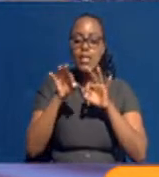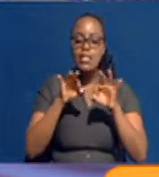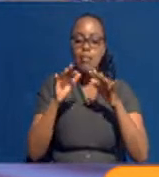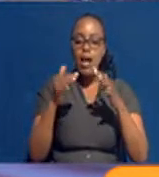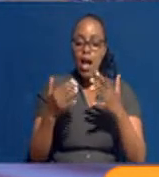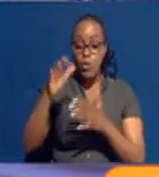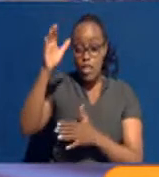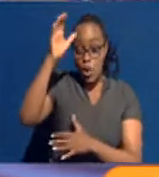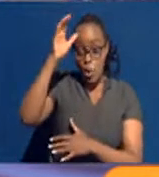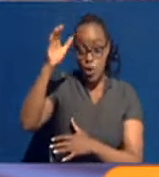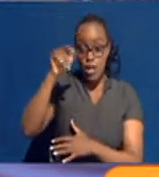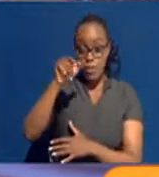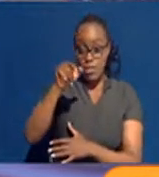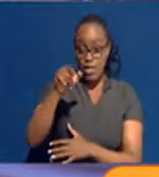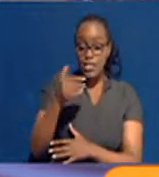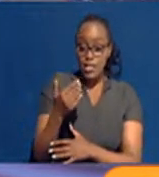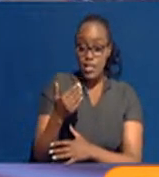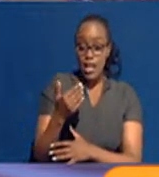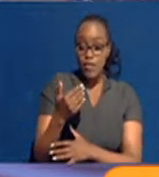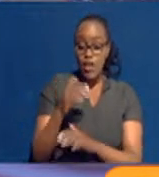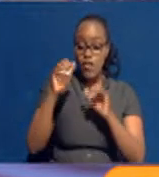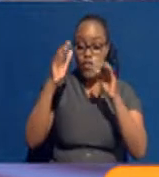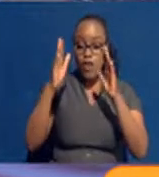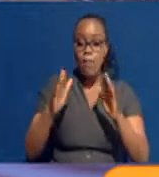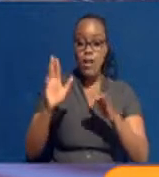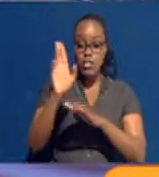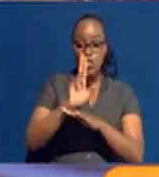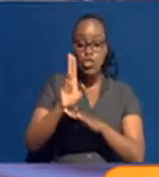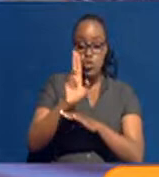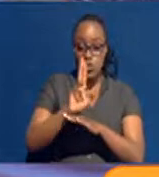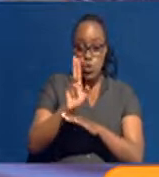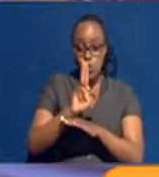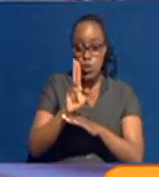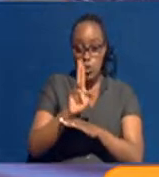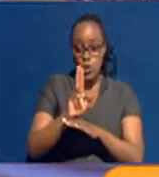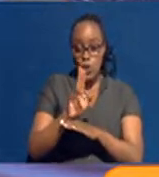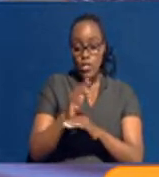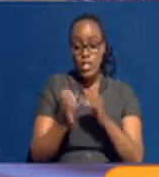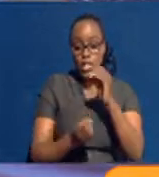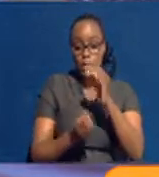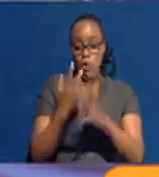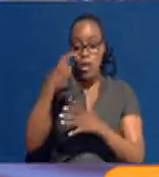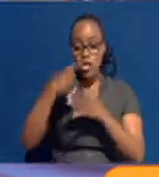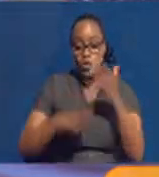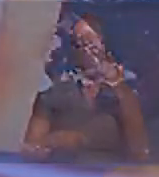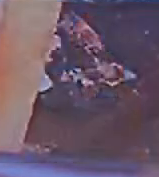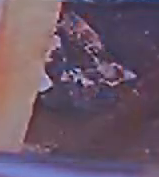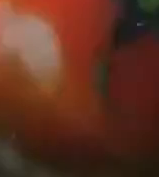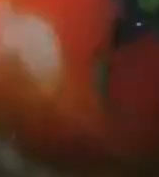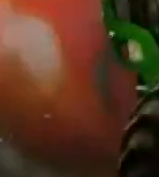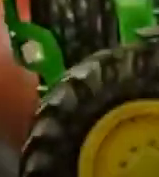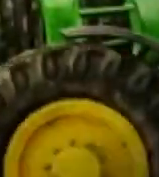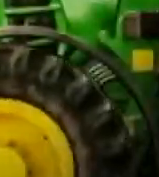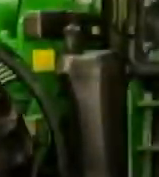the concept that has seen this farmer cut down on production costs.